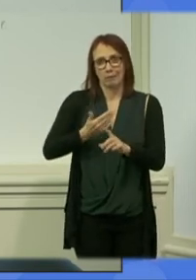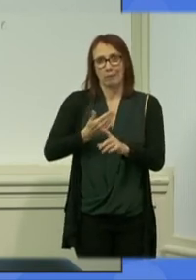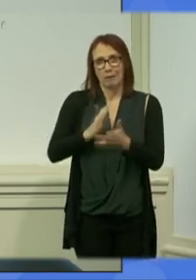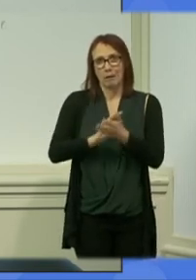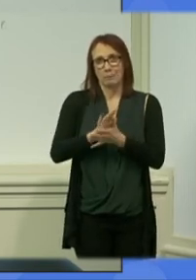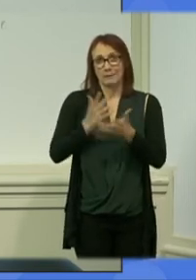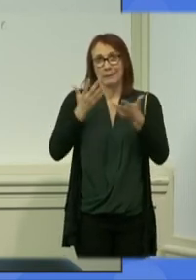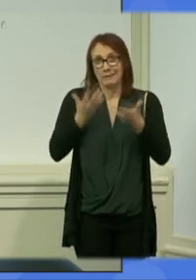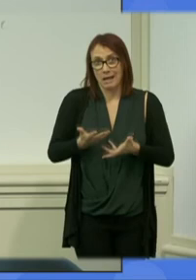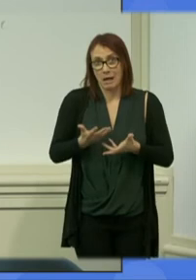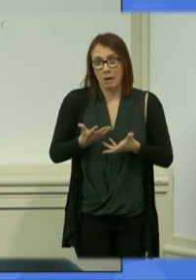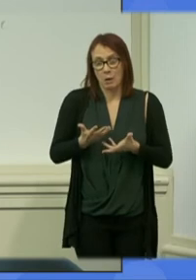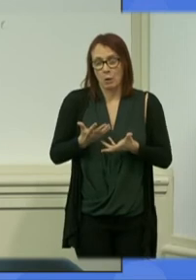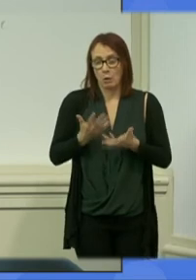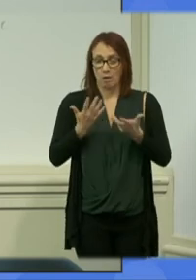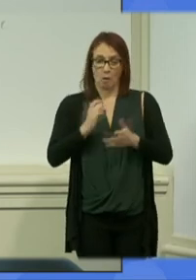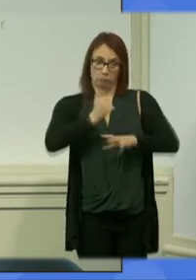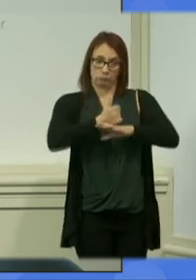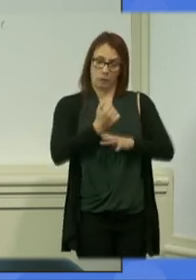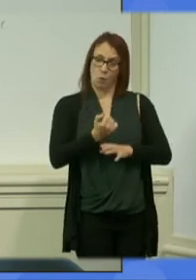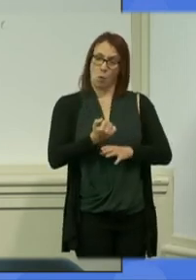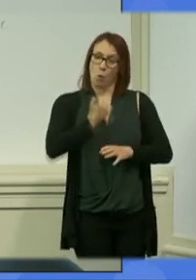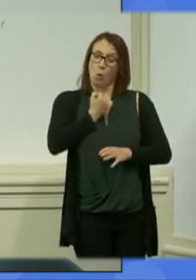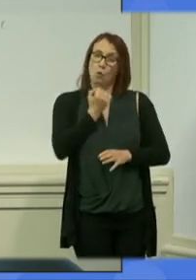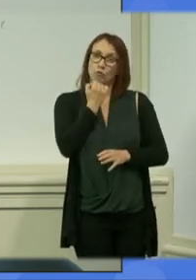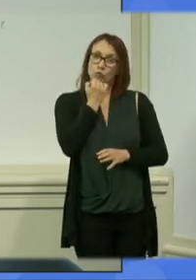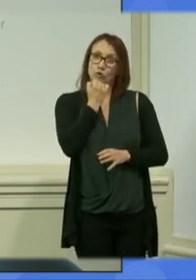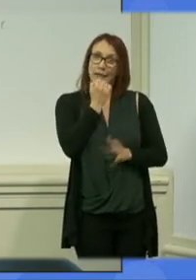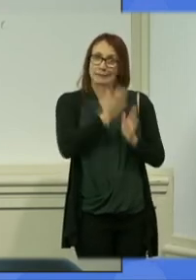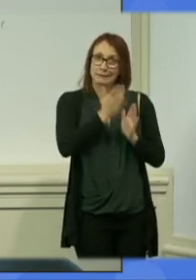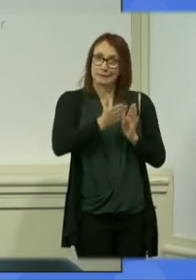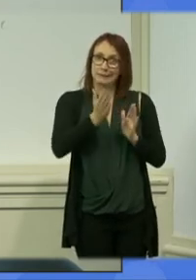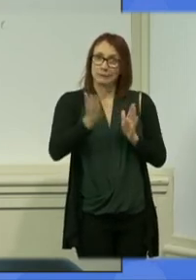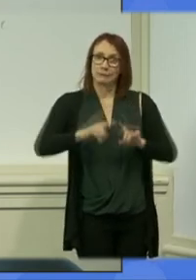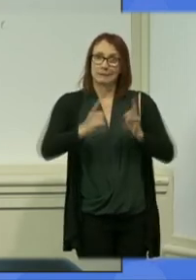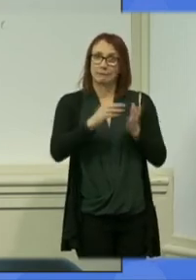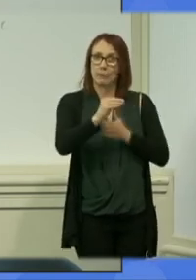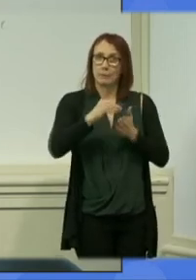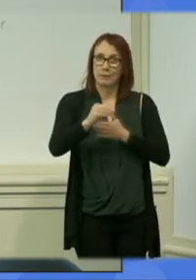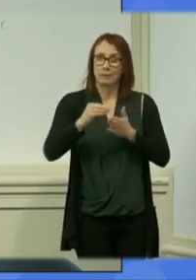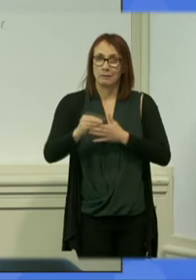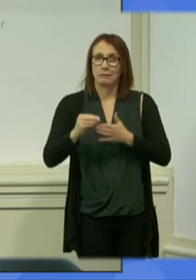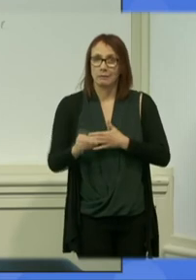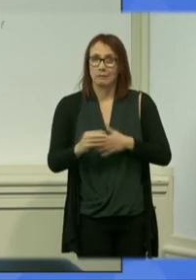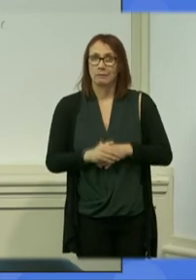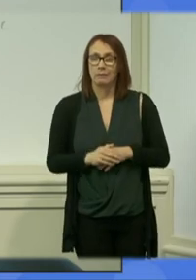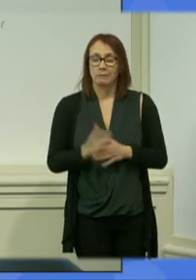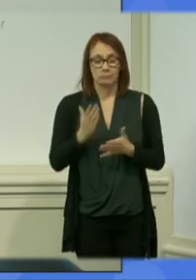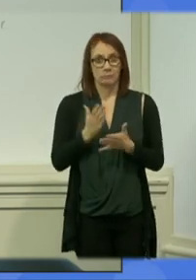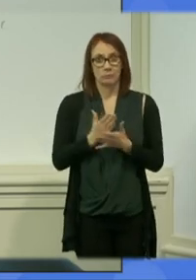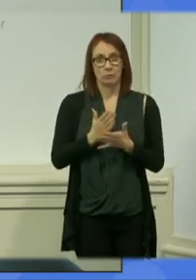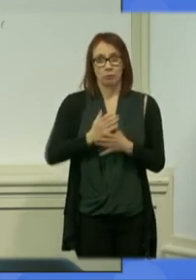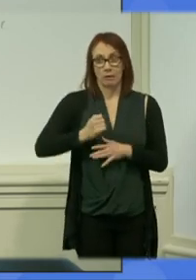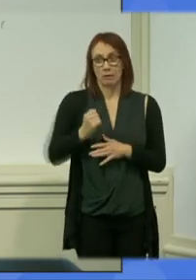own rates and the bands of income, which will be taxed at different rates. So really what Scotland's got